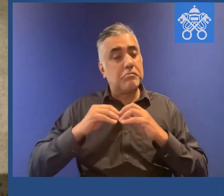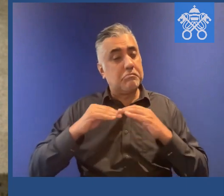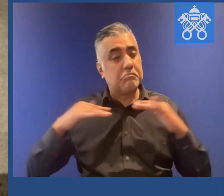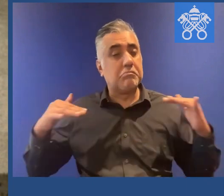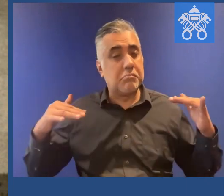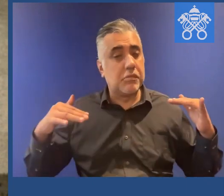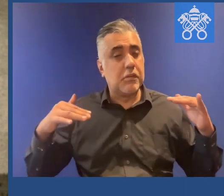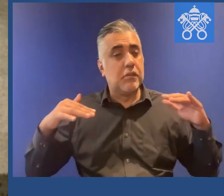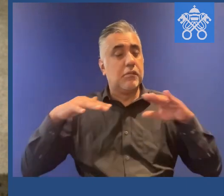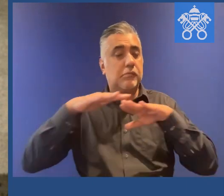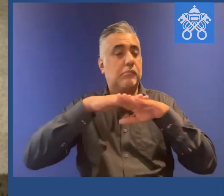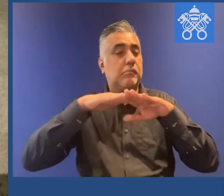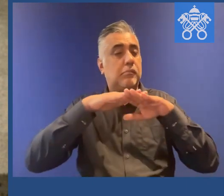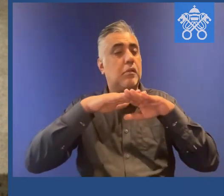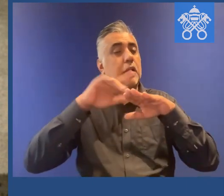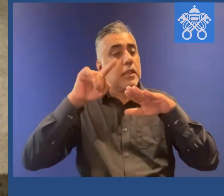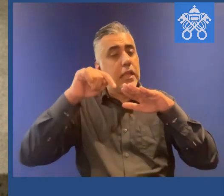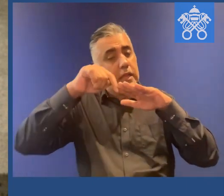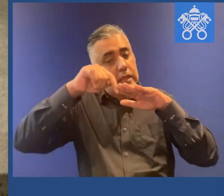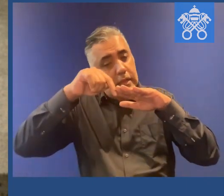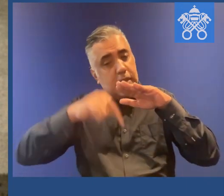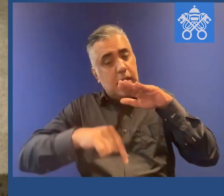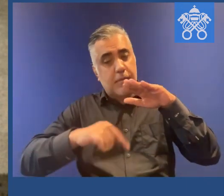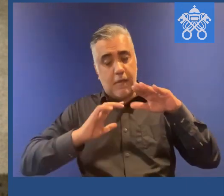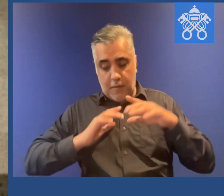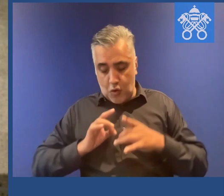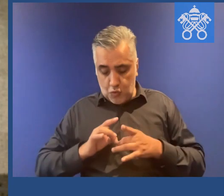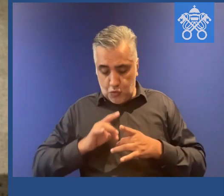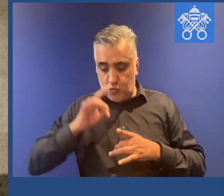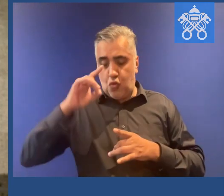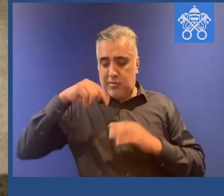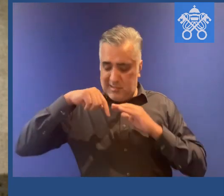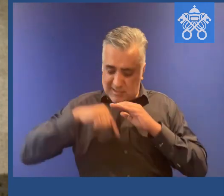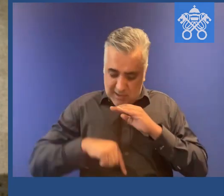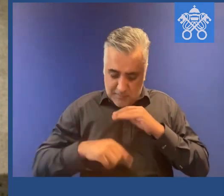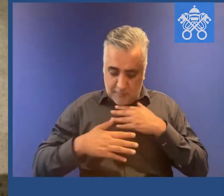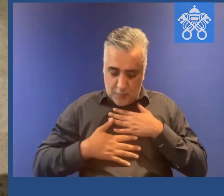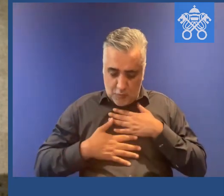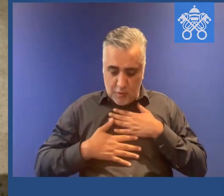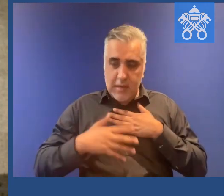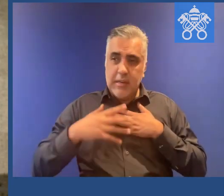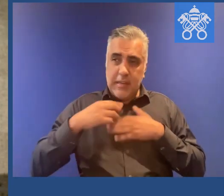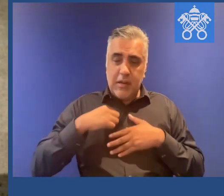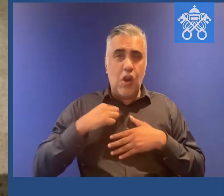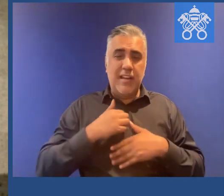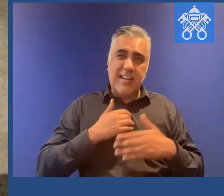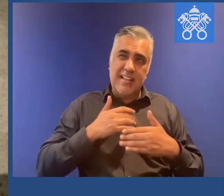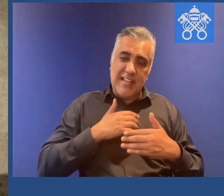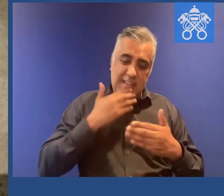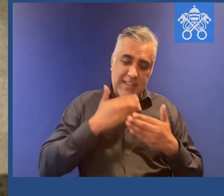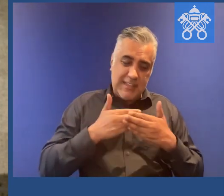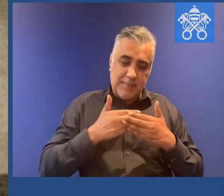types. Yet, in the depths of the soul, within our very selves, in the intimacy of the